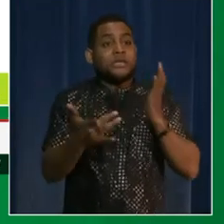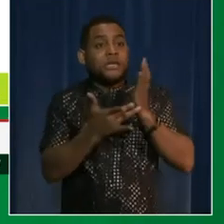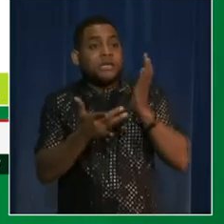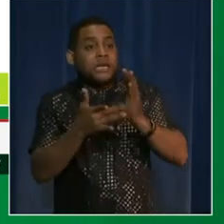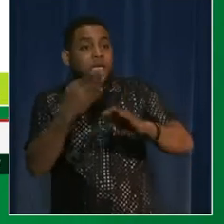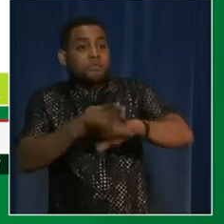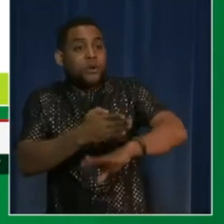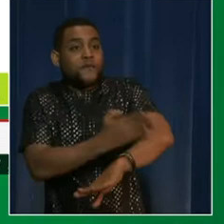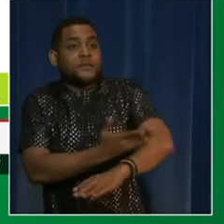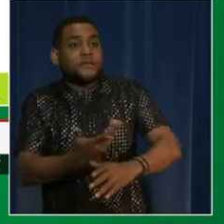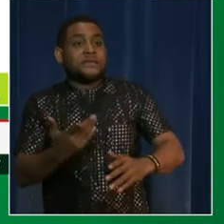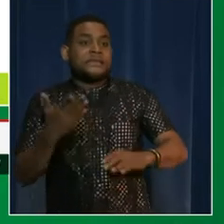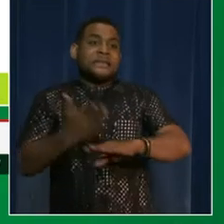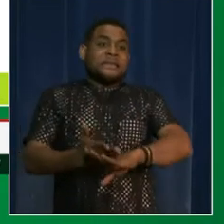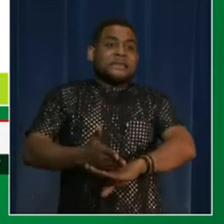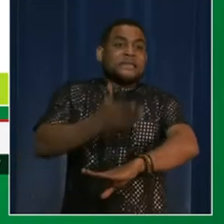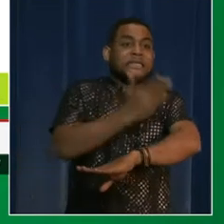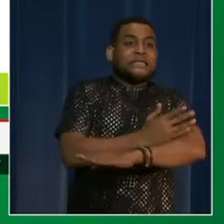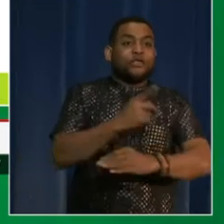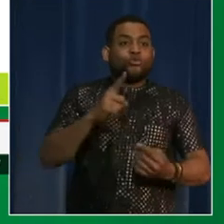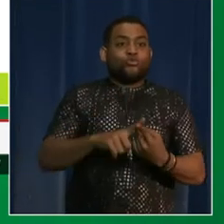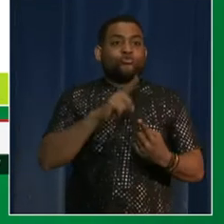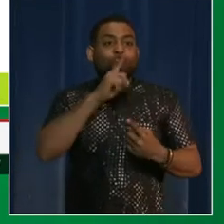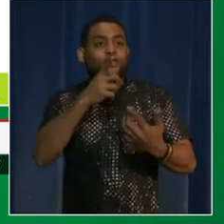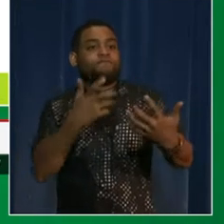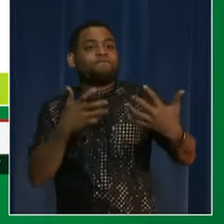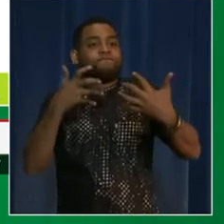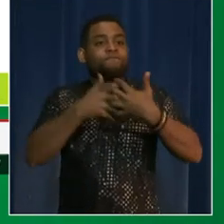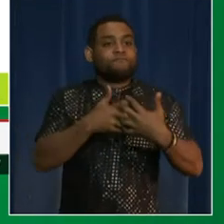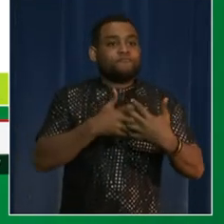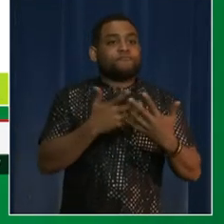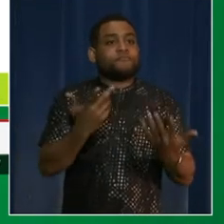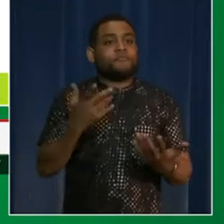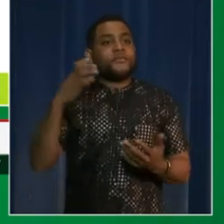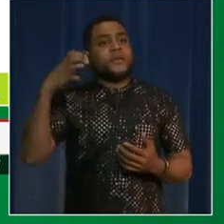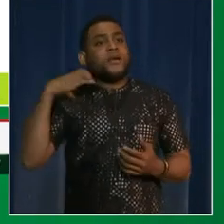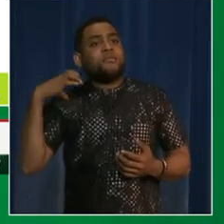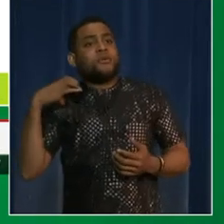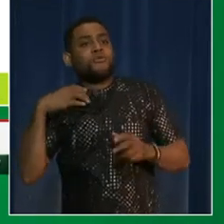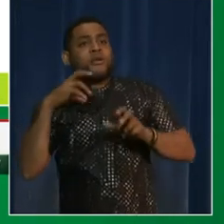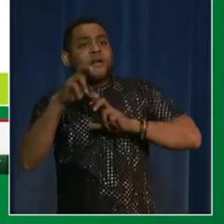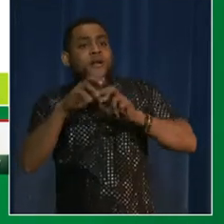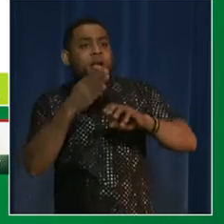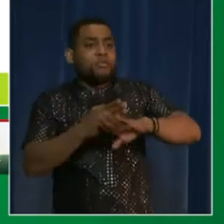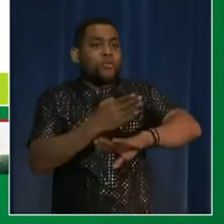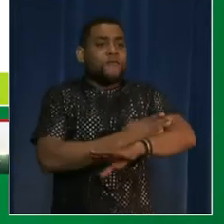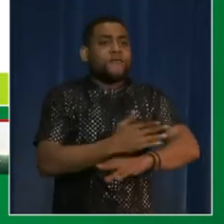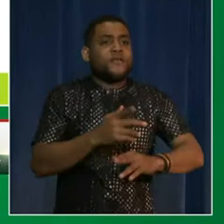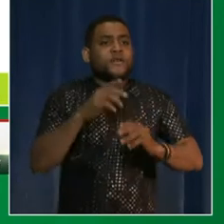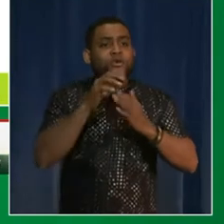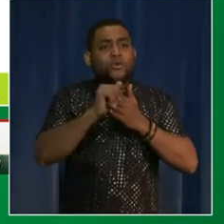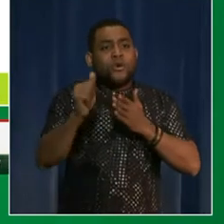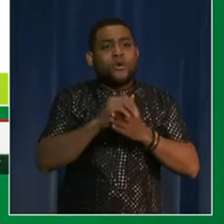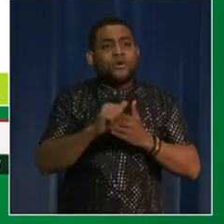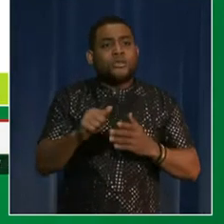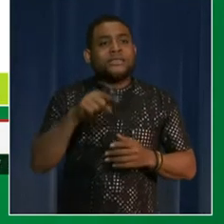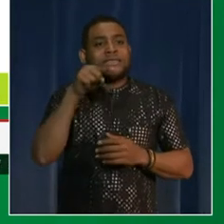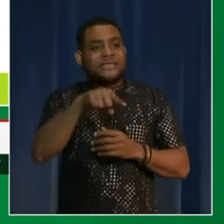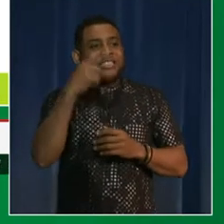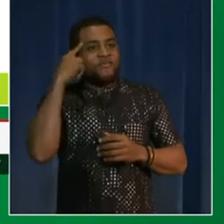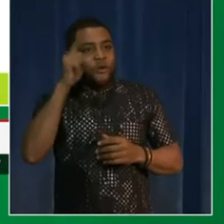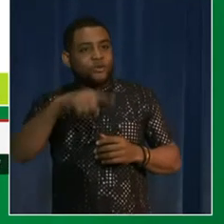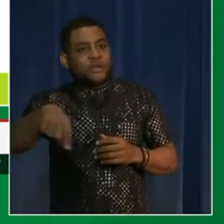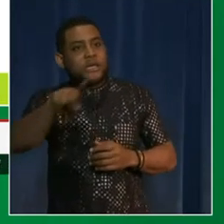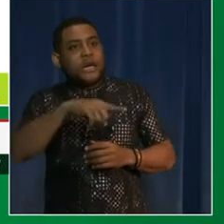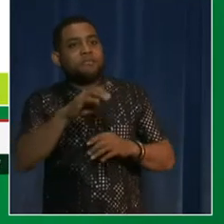to scale, also capital improvement dollars, just to name a few things that this opportunity is for. The awards